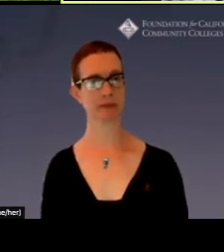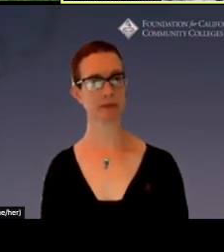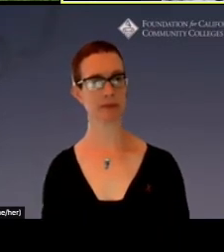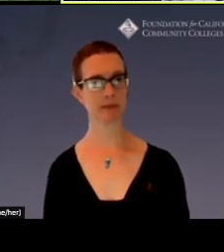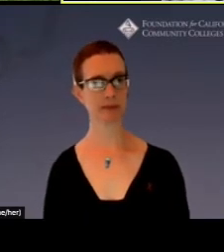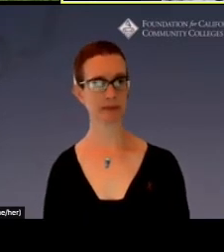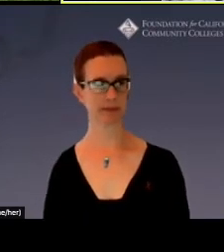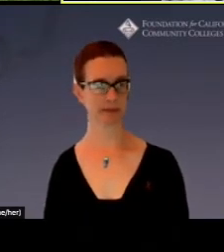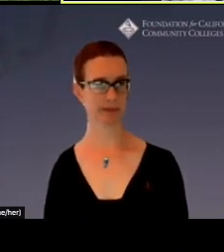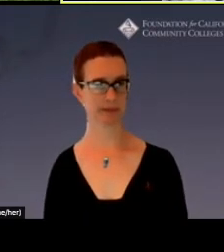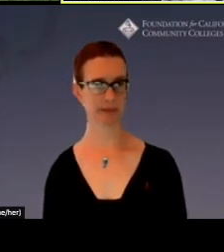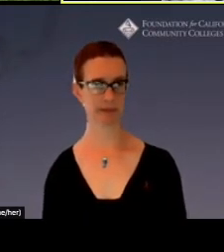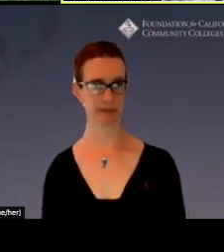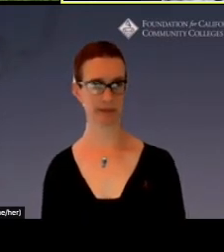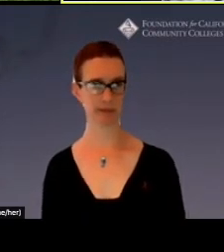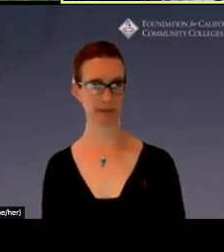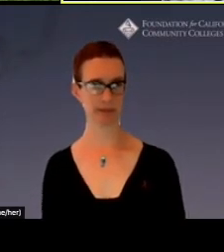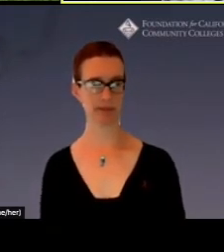your partners in place.